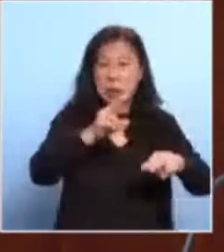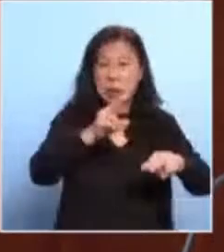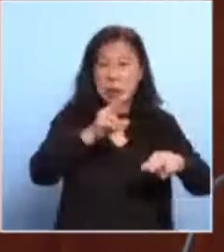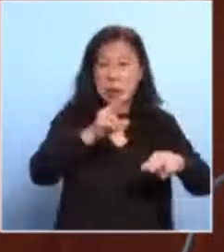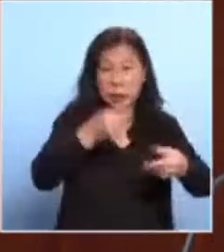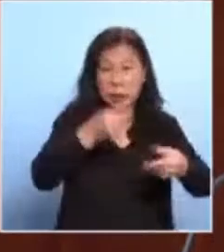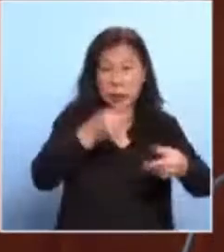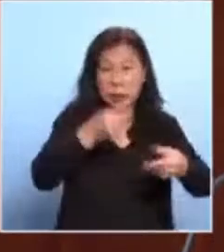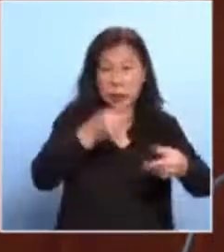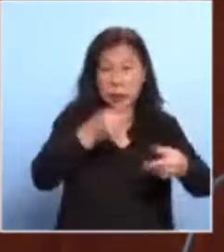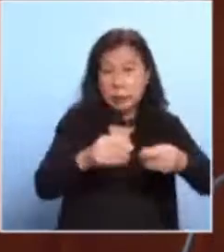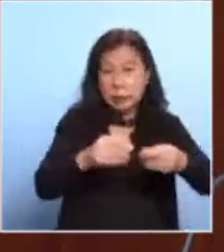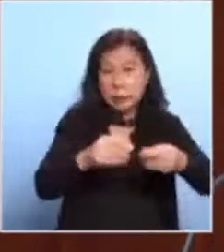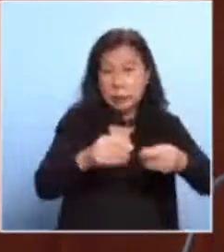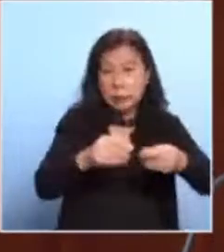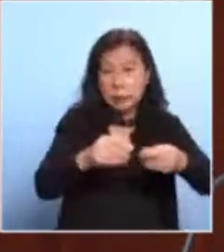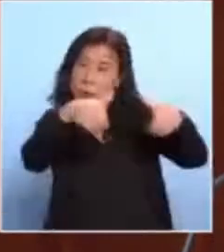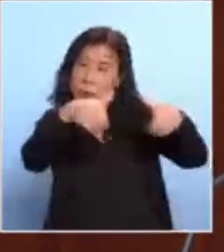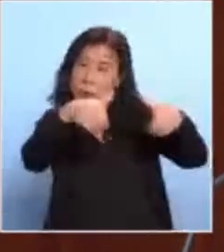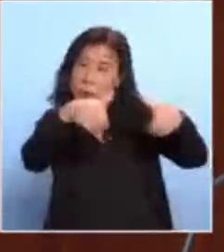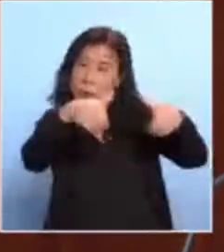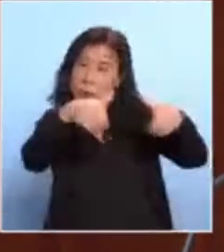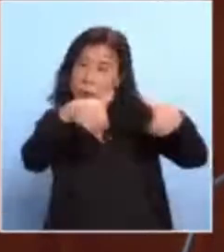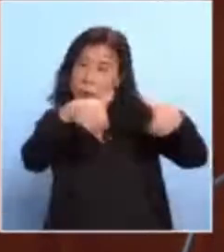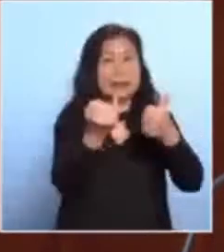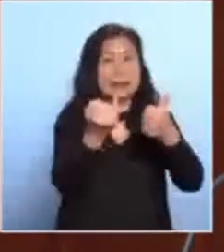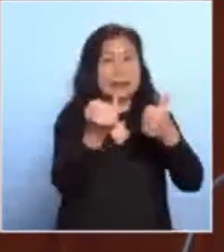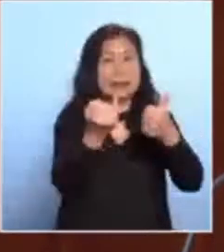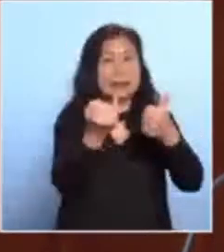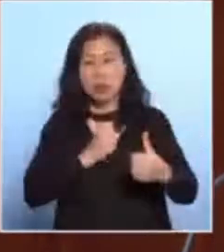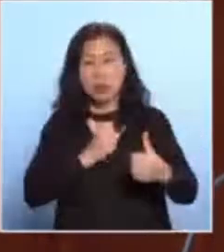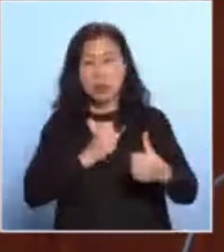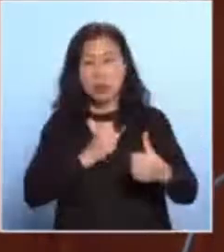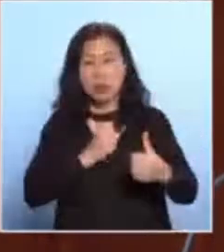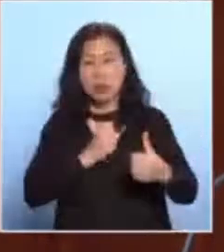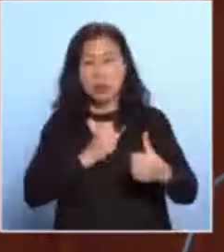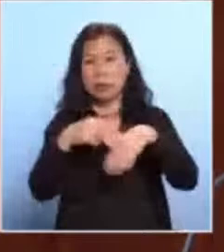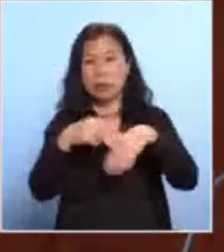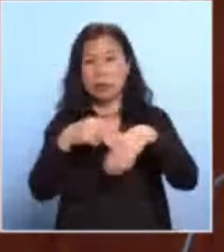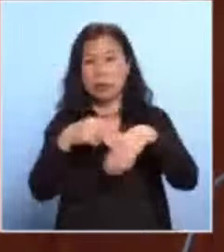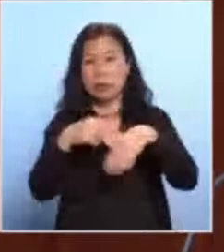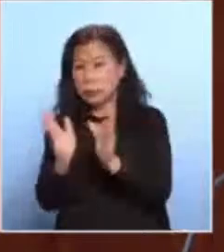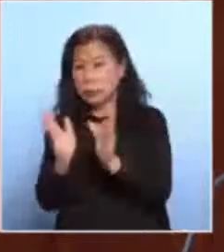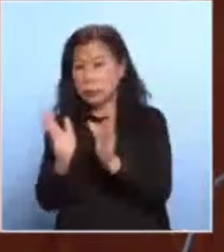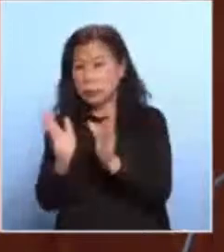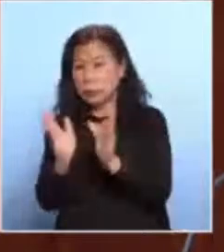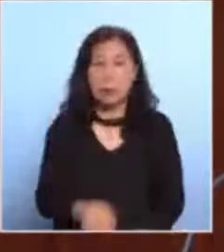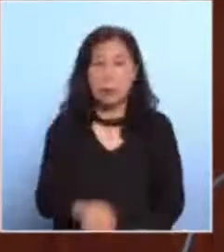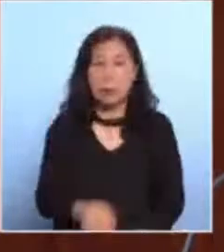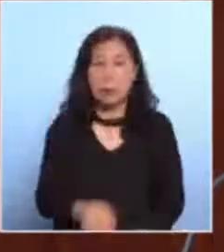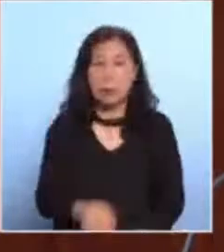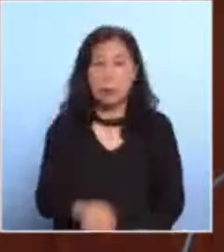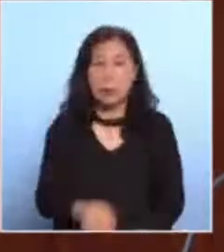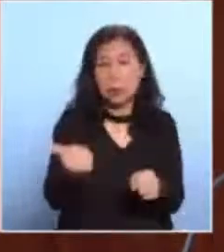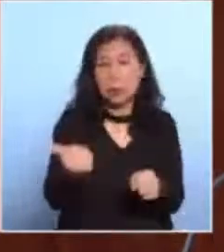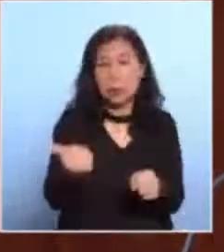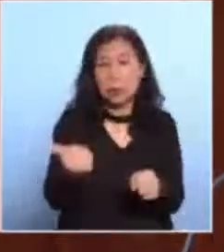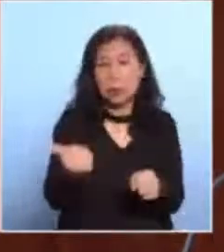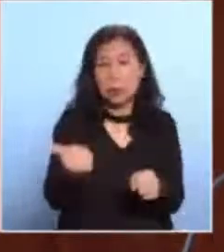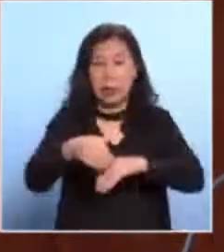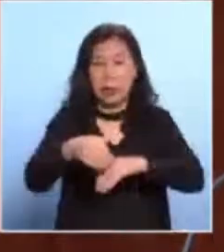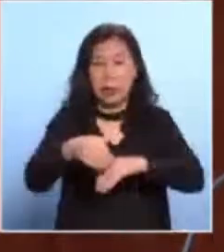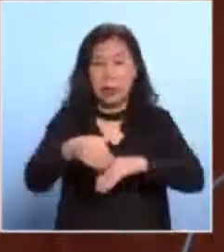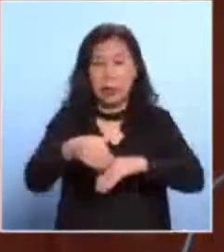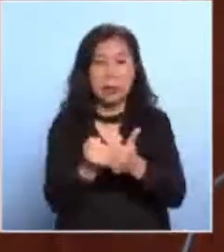groups, and establishing an alumni club for mentees who have completed the program to provide them